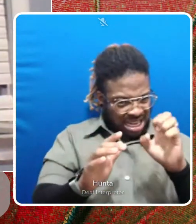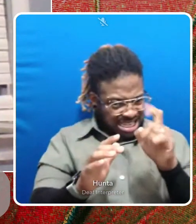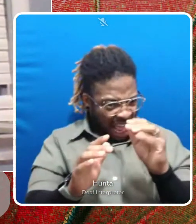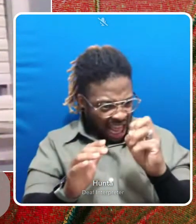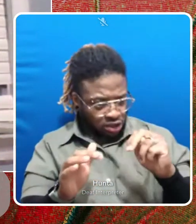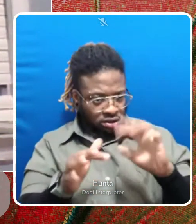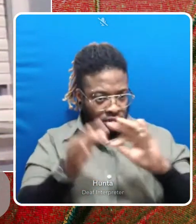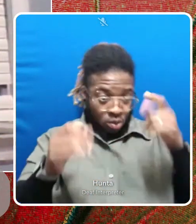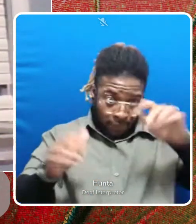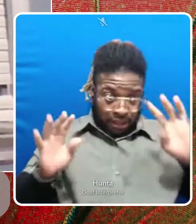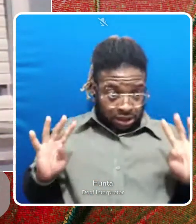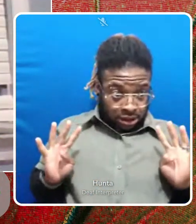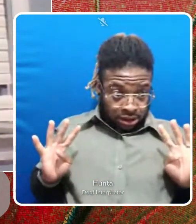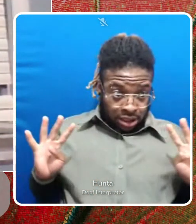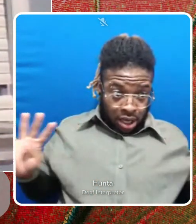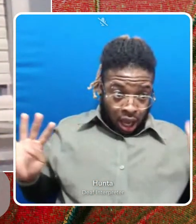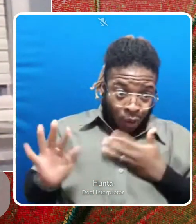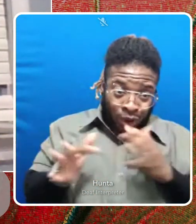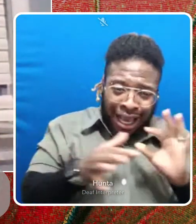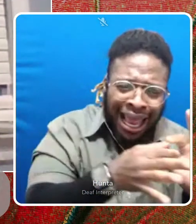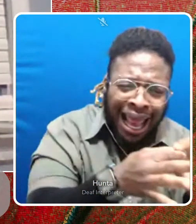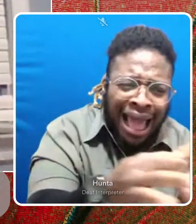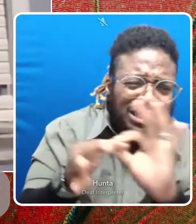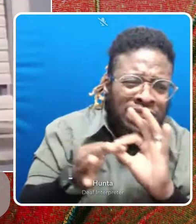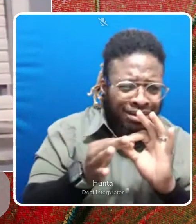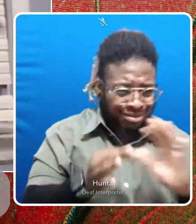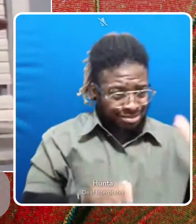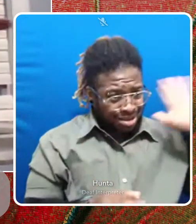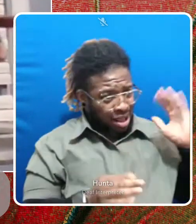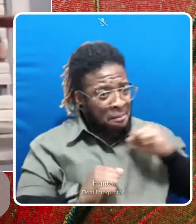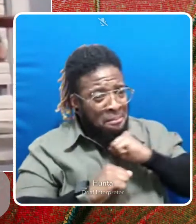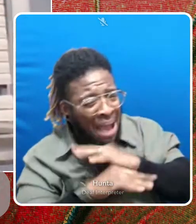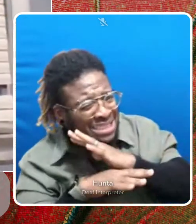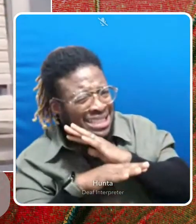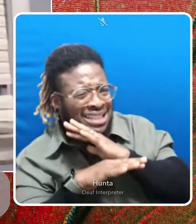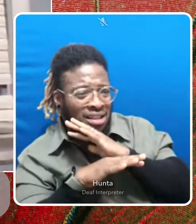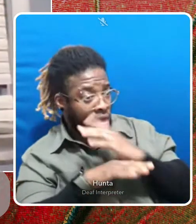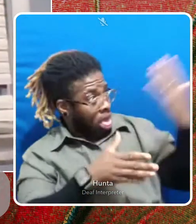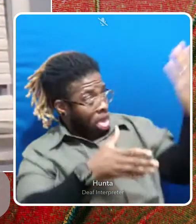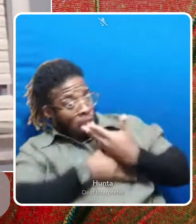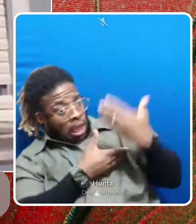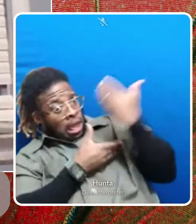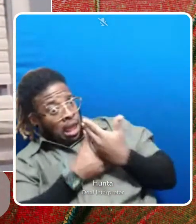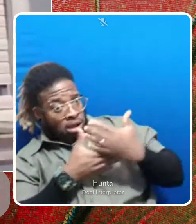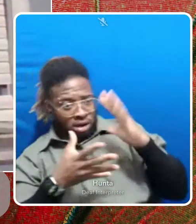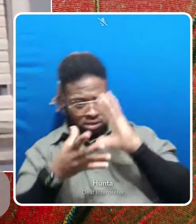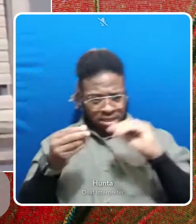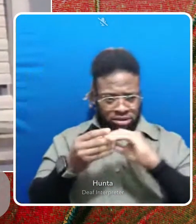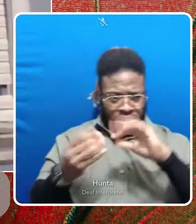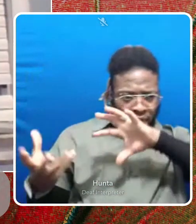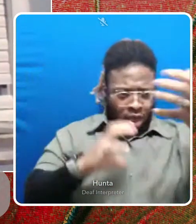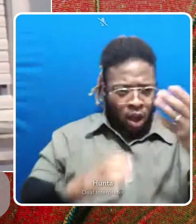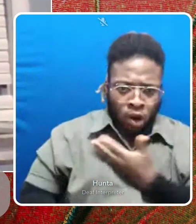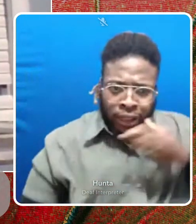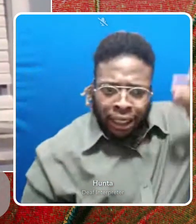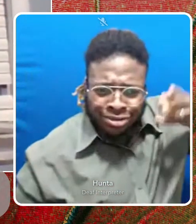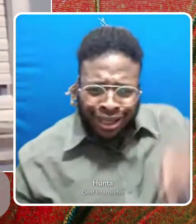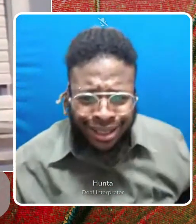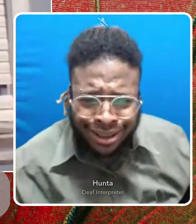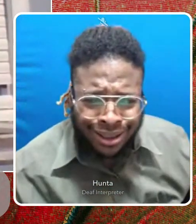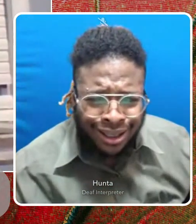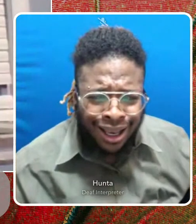was difficult and messy, but they intercepted the message. And that's how you got history. But see, ebonics were not part of the lesson. Your name is